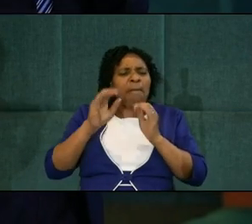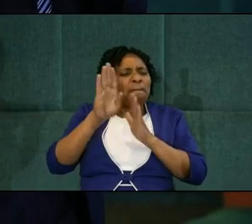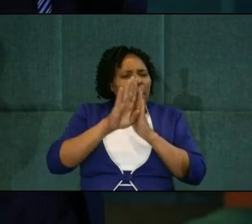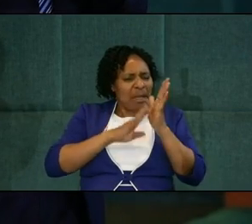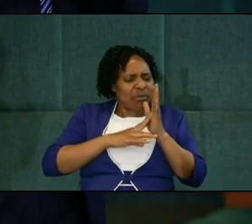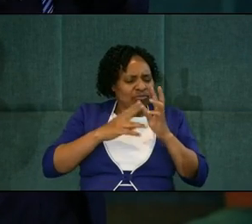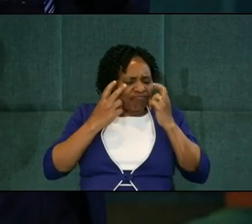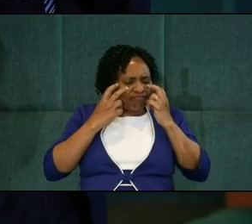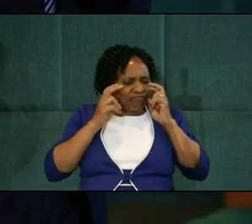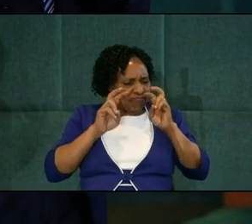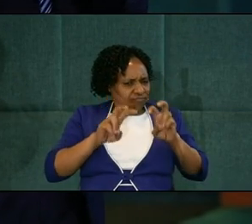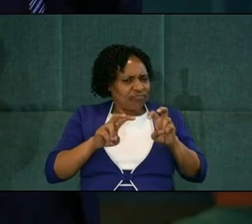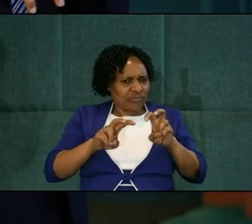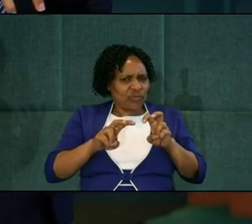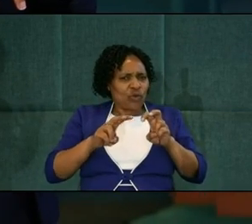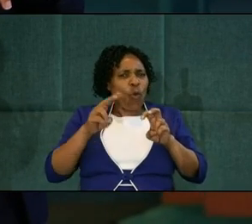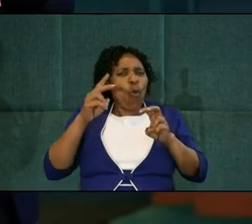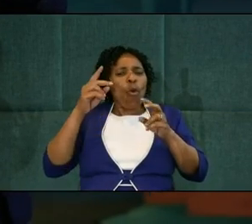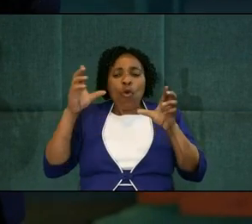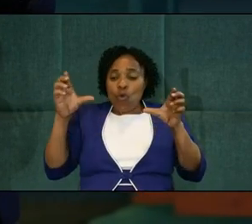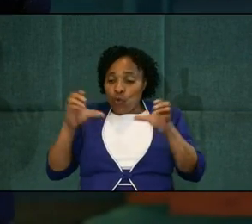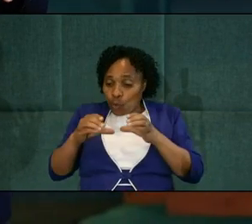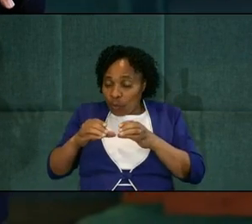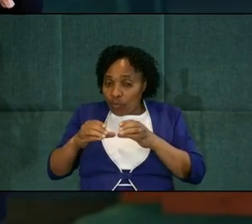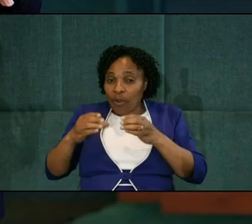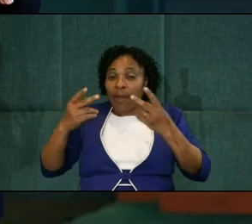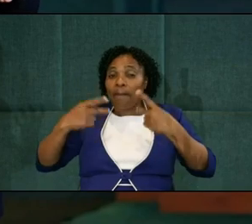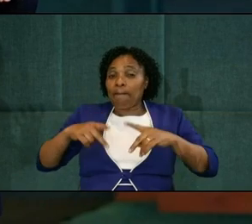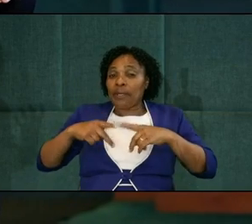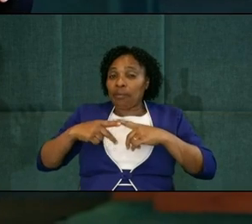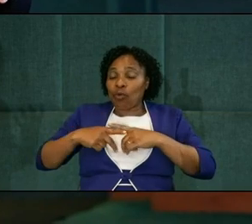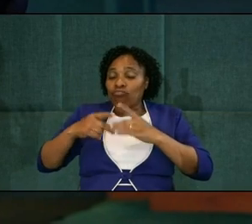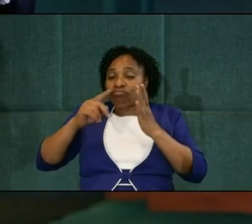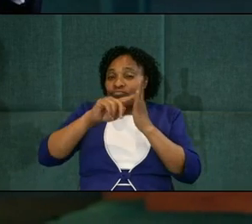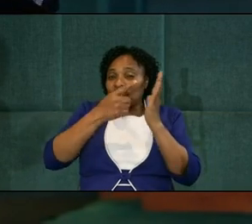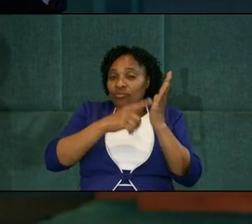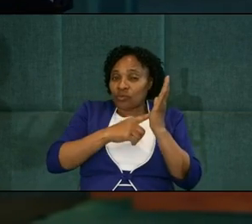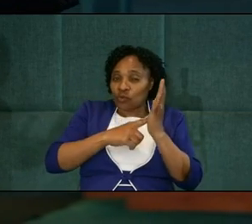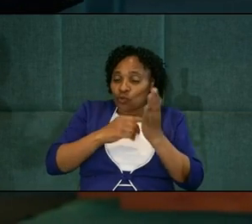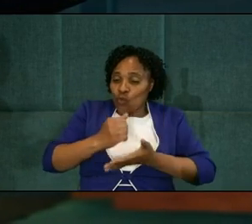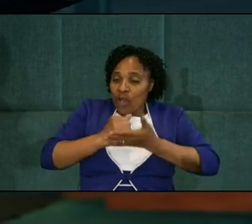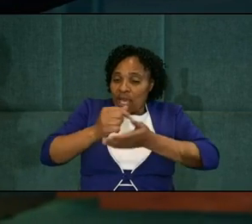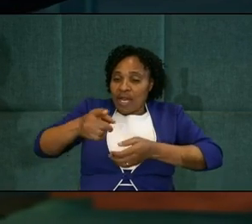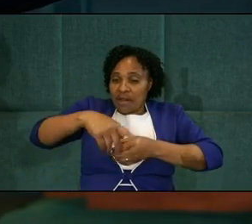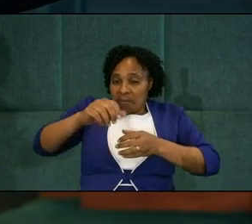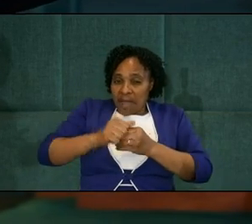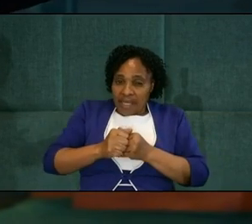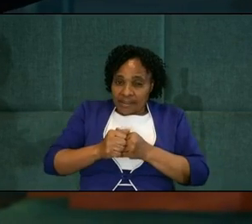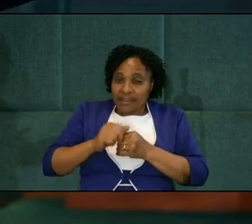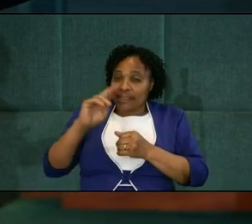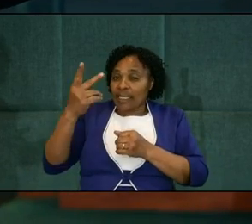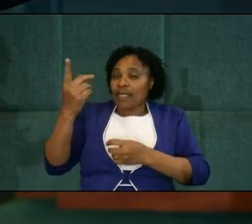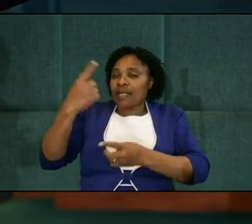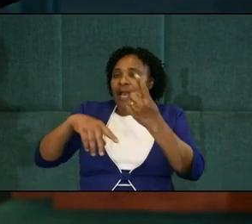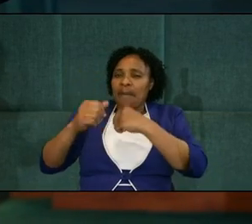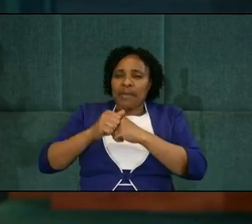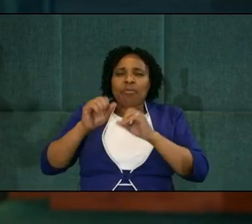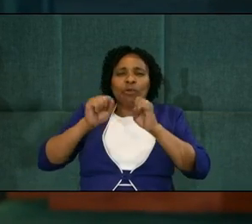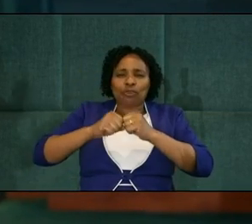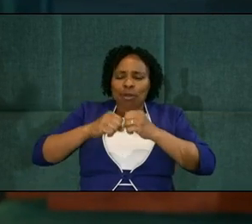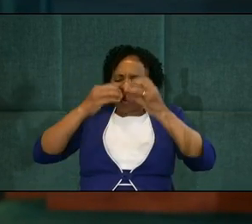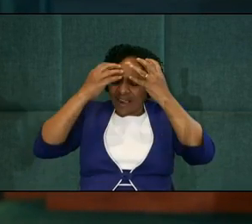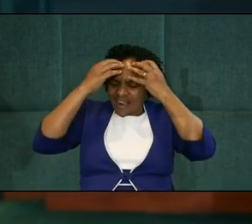see the folks that God enlists to help us in his second coming. It blows your mind away. Gives